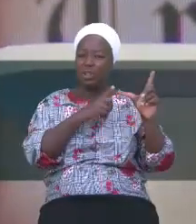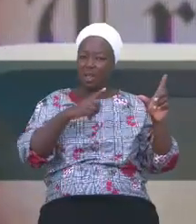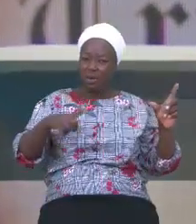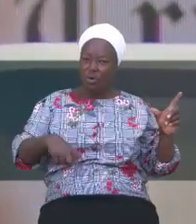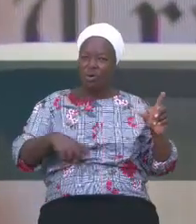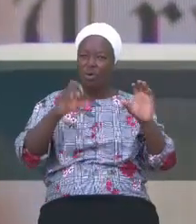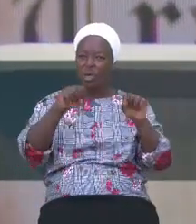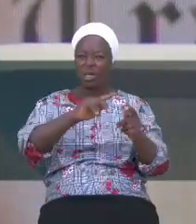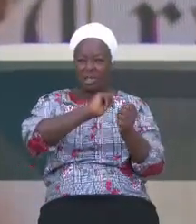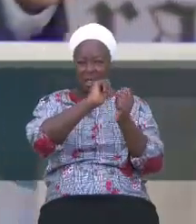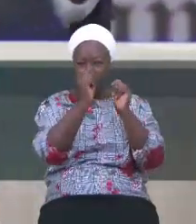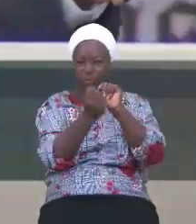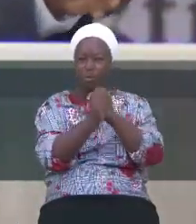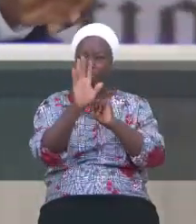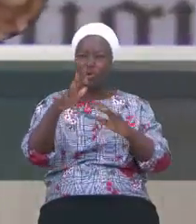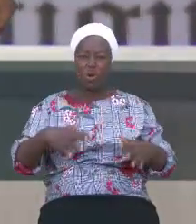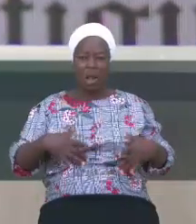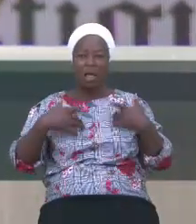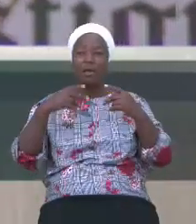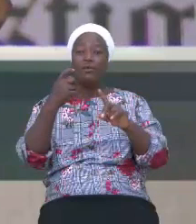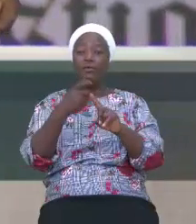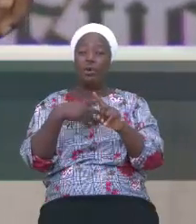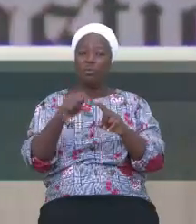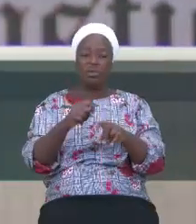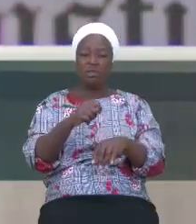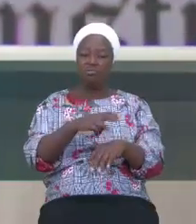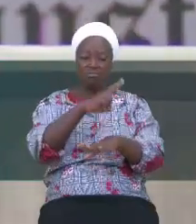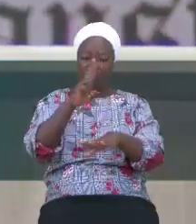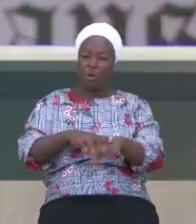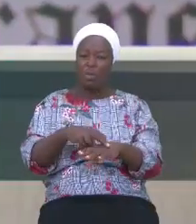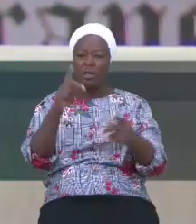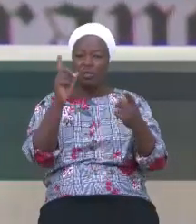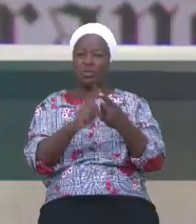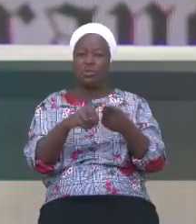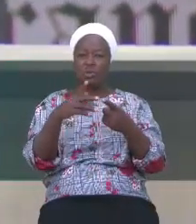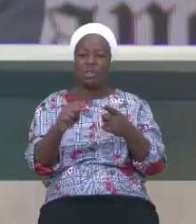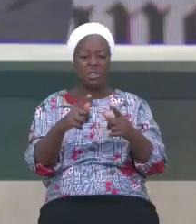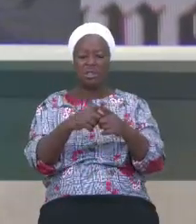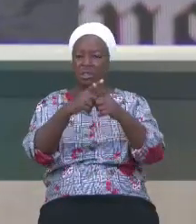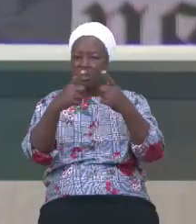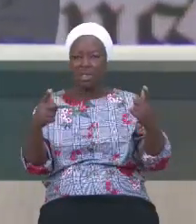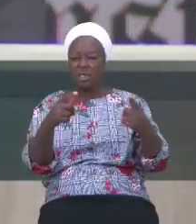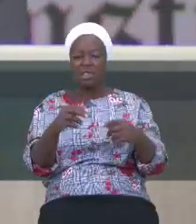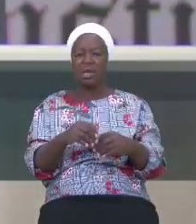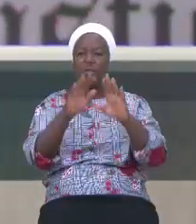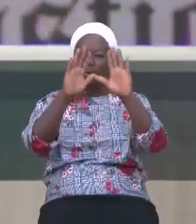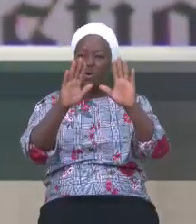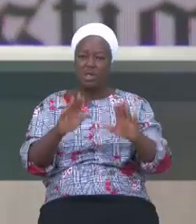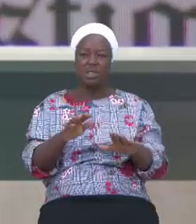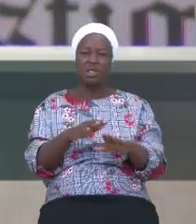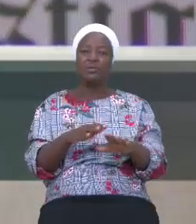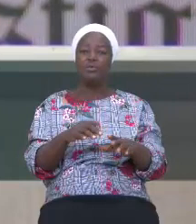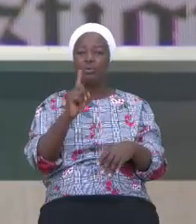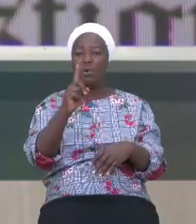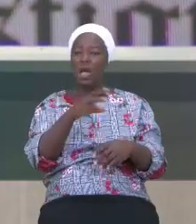can transform your life from the ordinary to the extraordinary. When you were coming to that mount